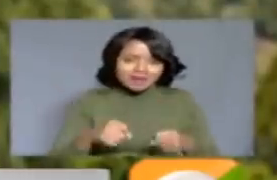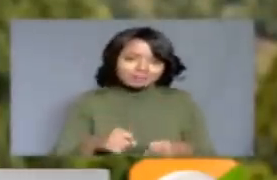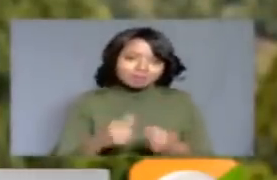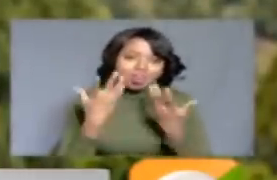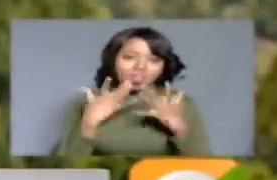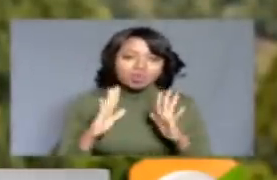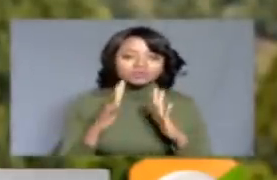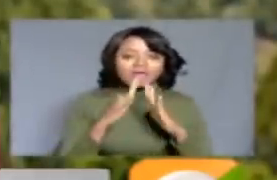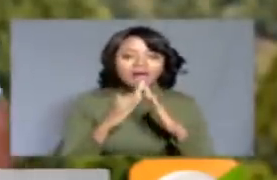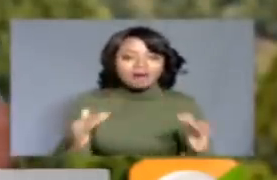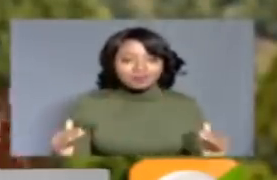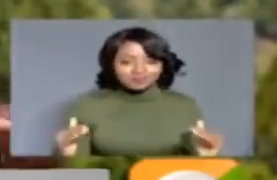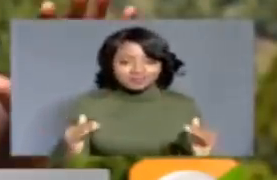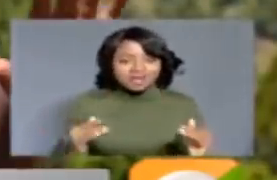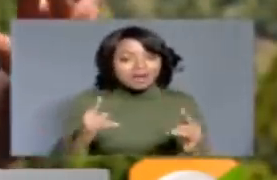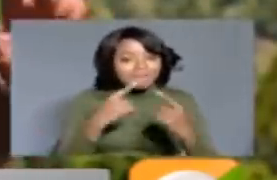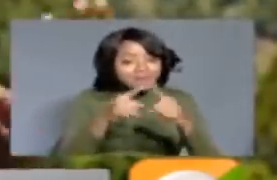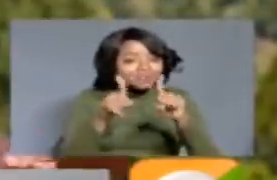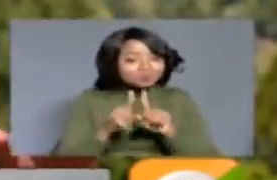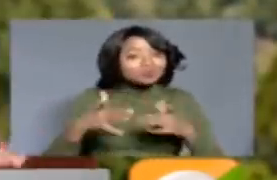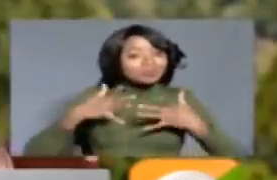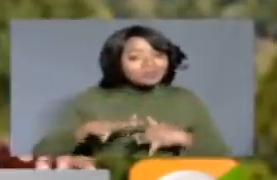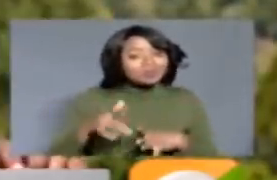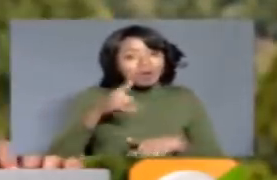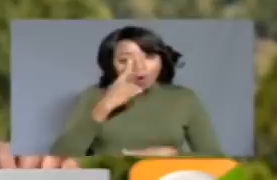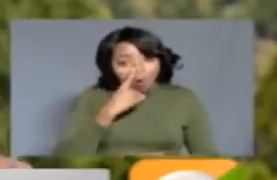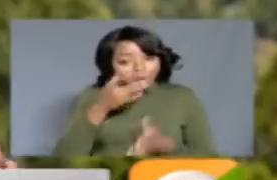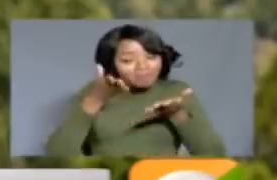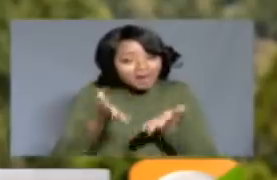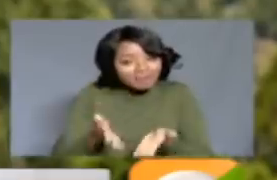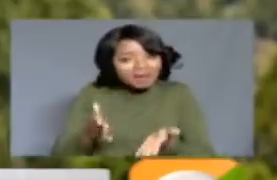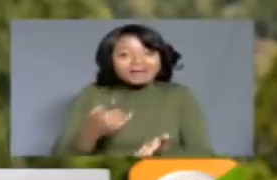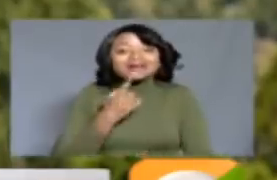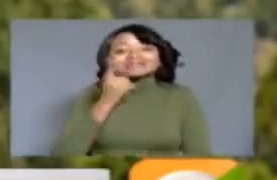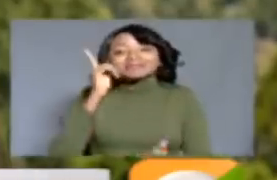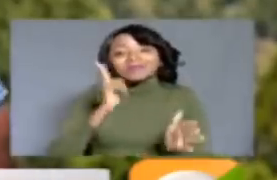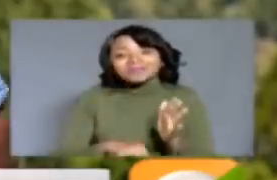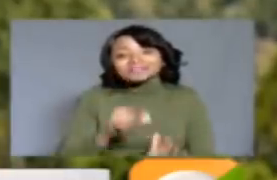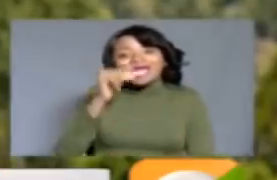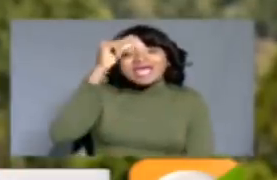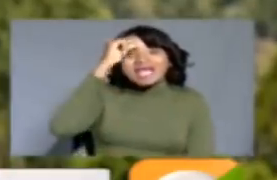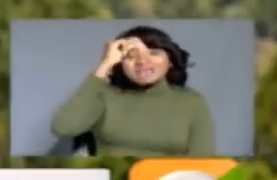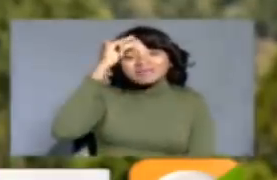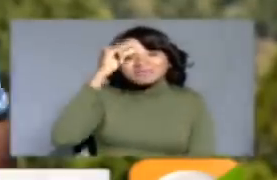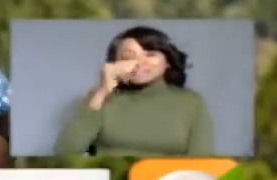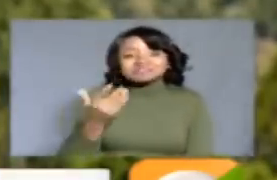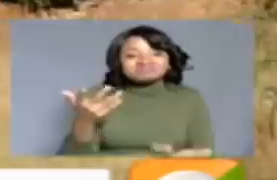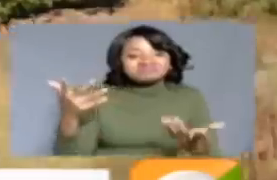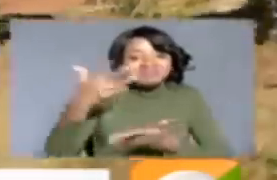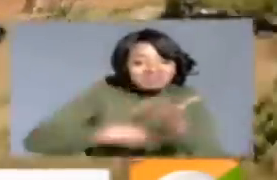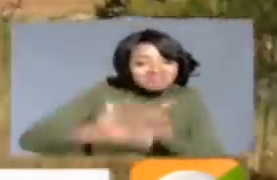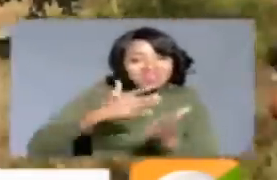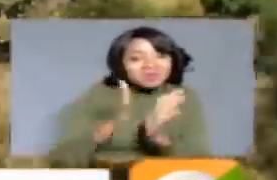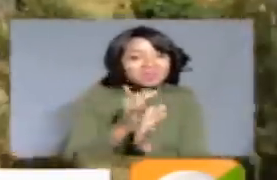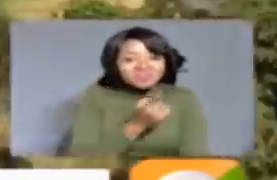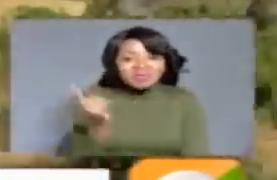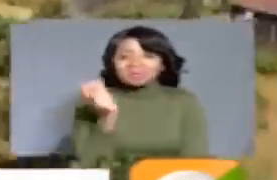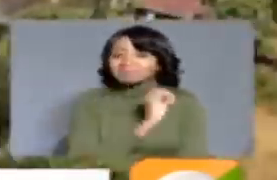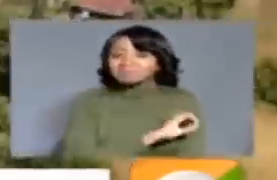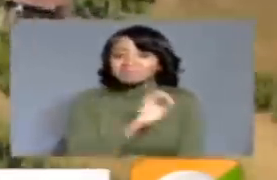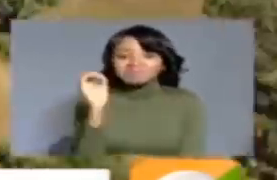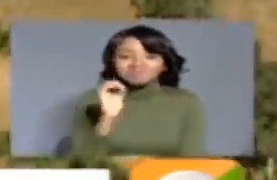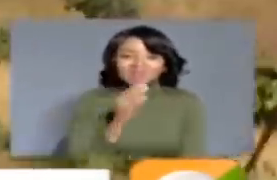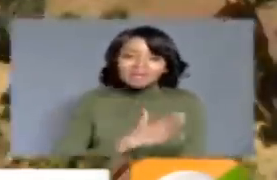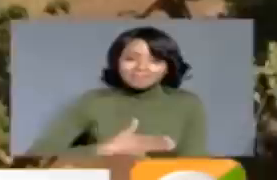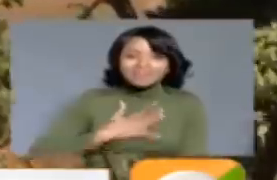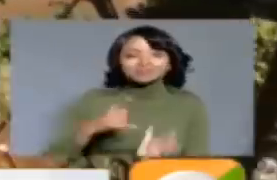displaced. And yet the very people that stay here claim that the government hasn't engaged them. Watu tuonyesha vile